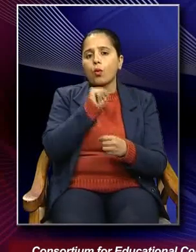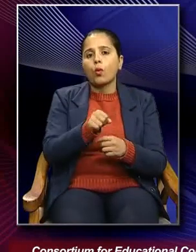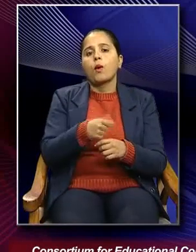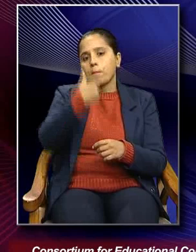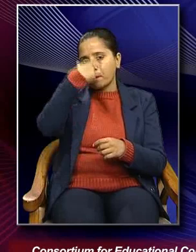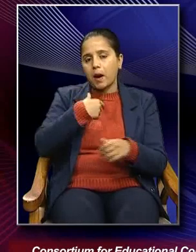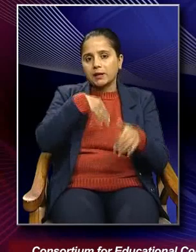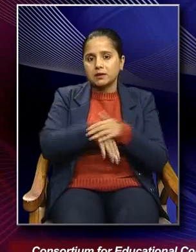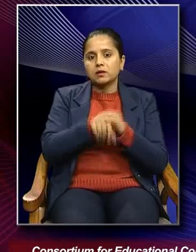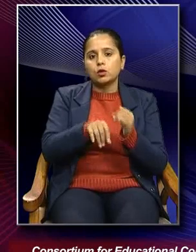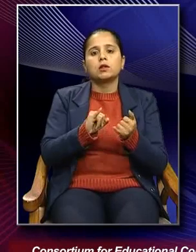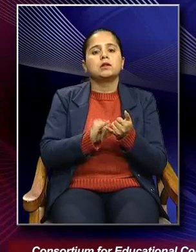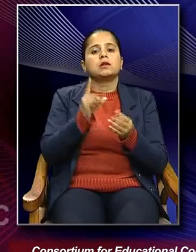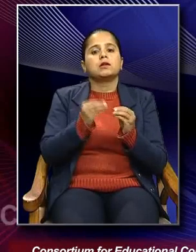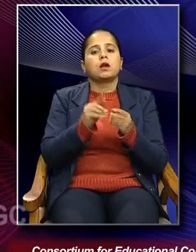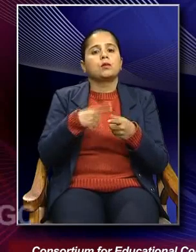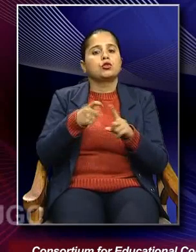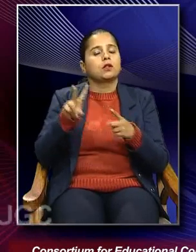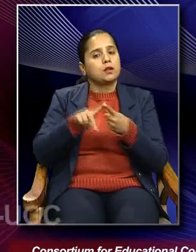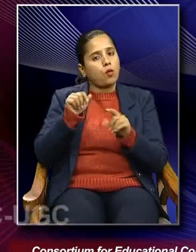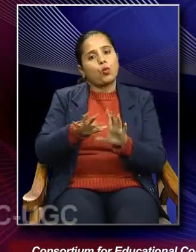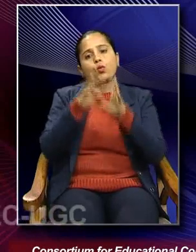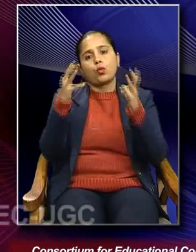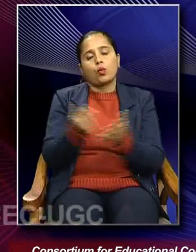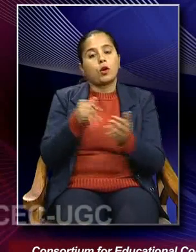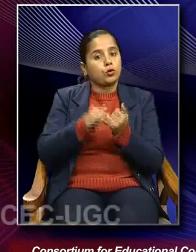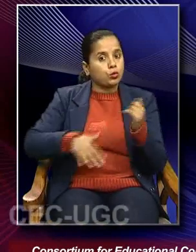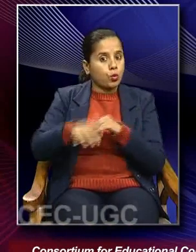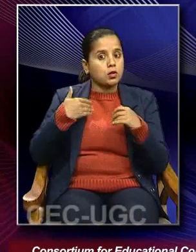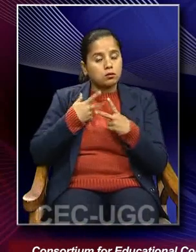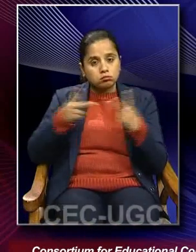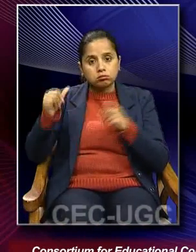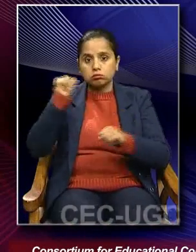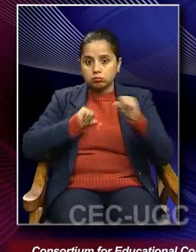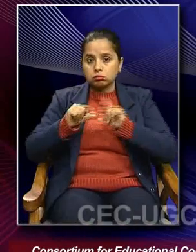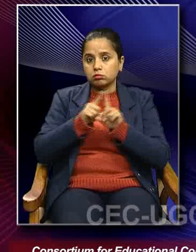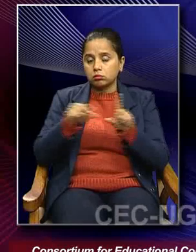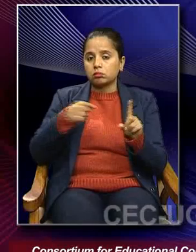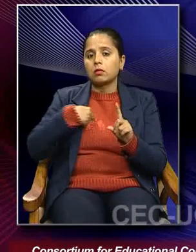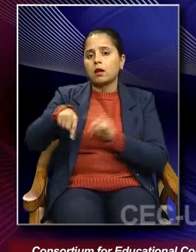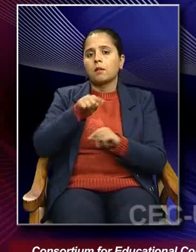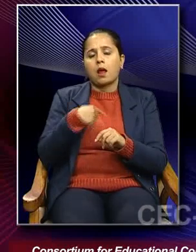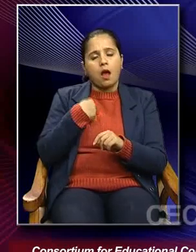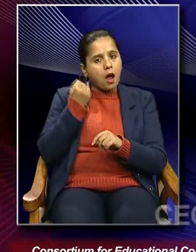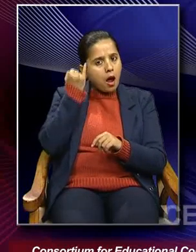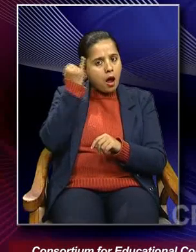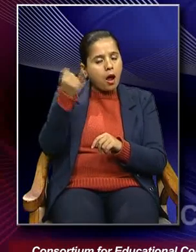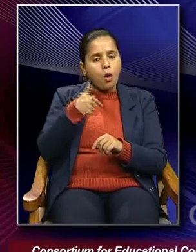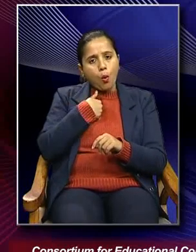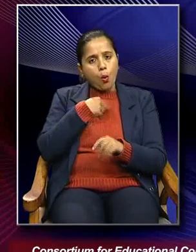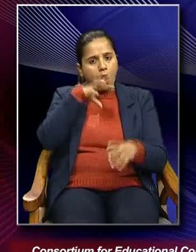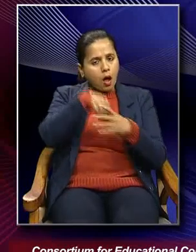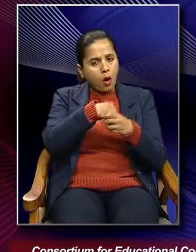internal subjective world. As social actors, we internalize norms and